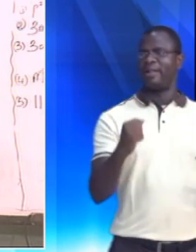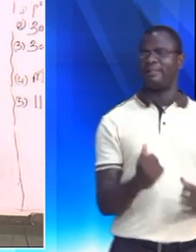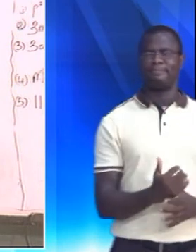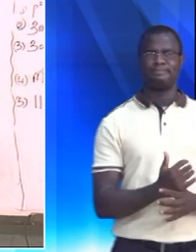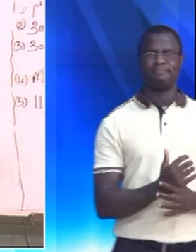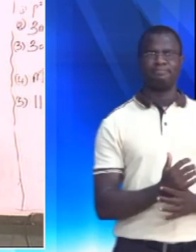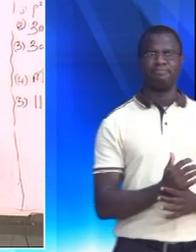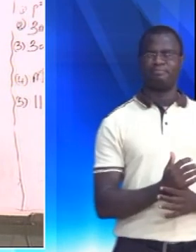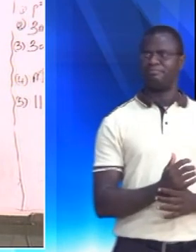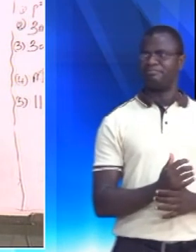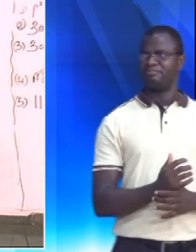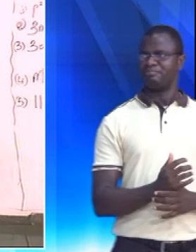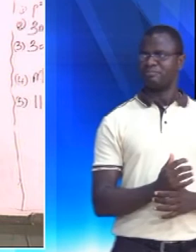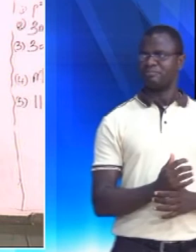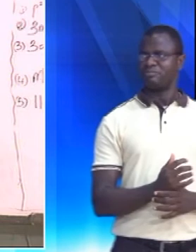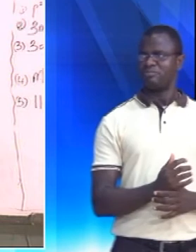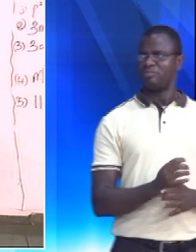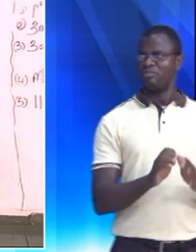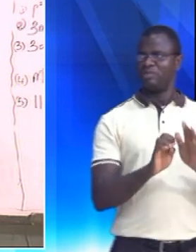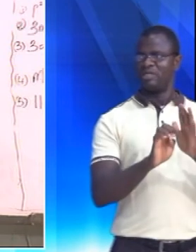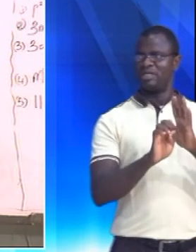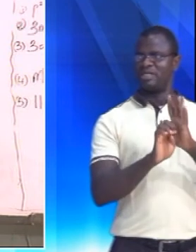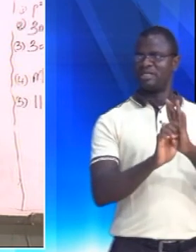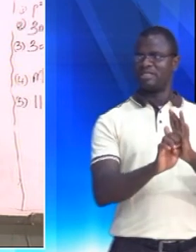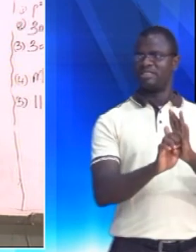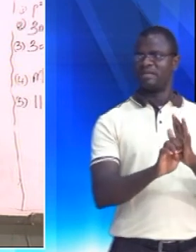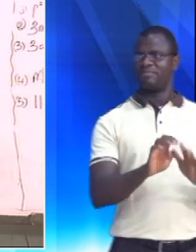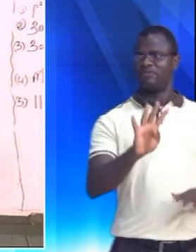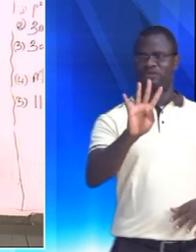leave it as x minus what? Y.